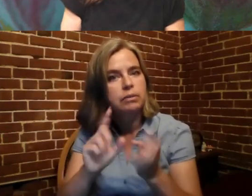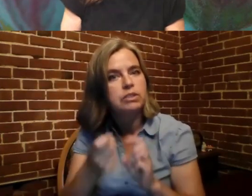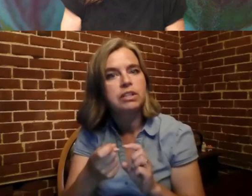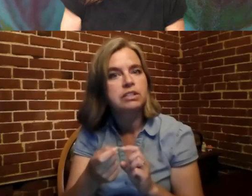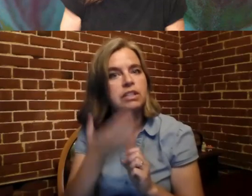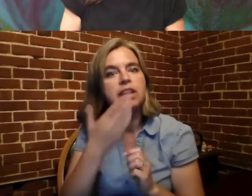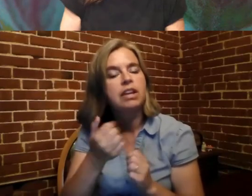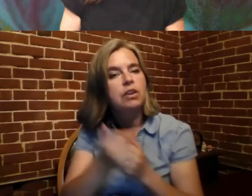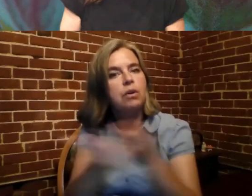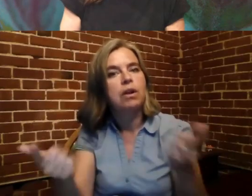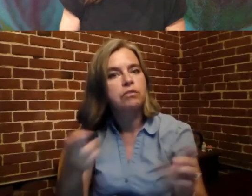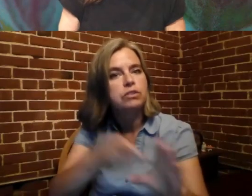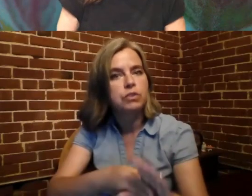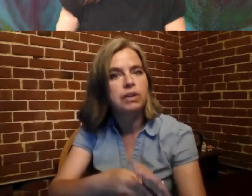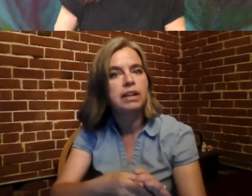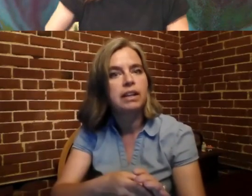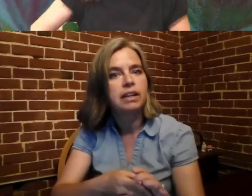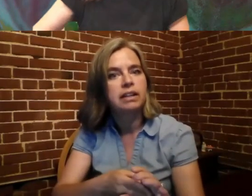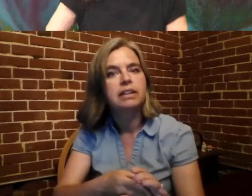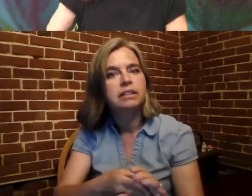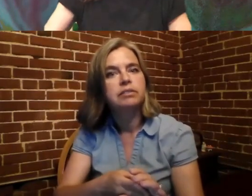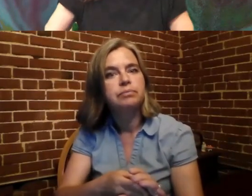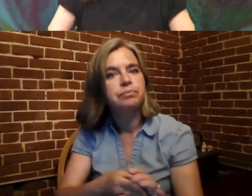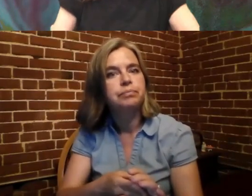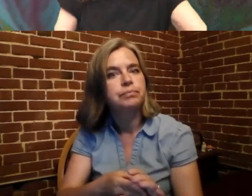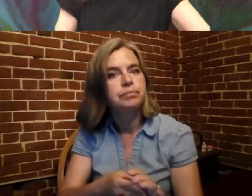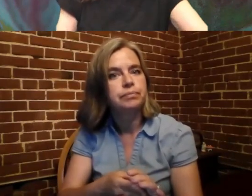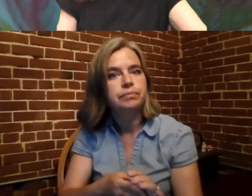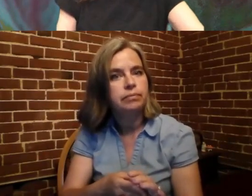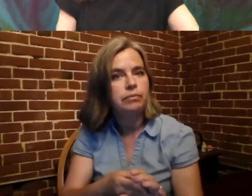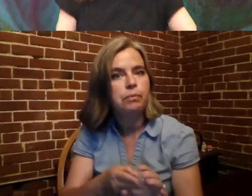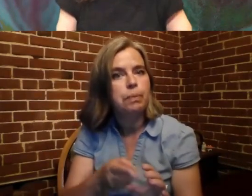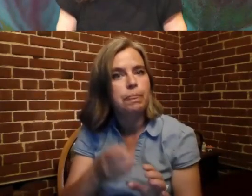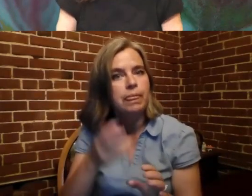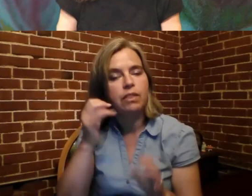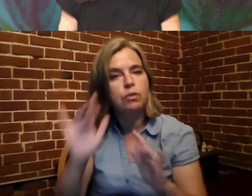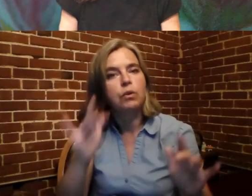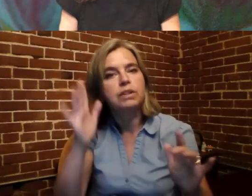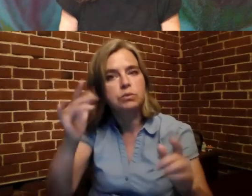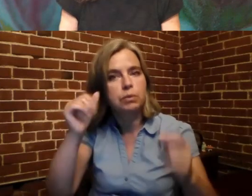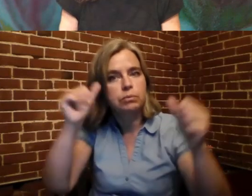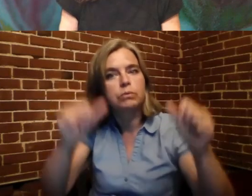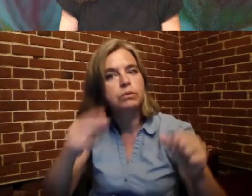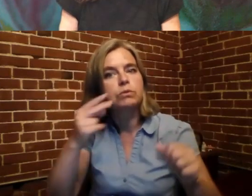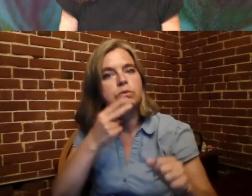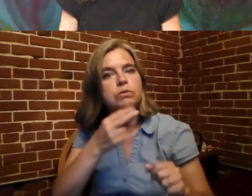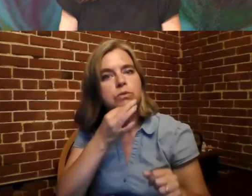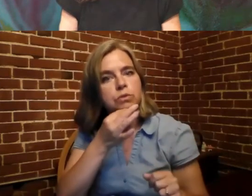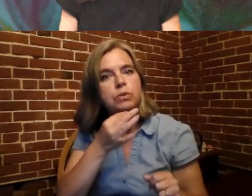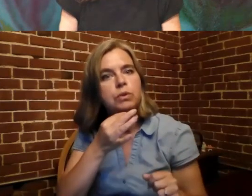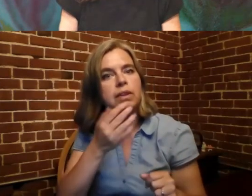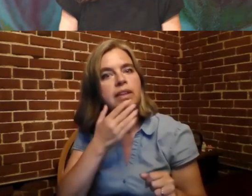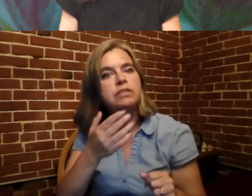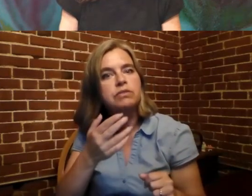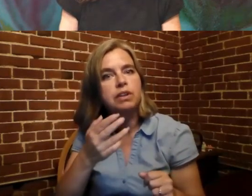joining us and sticking with the series. If you've been to all of them, though, like I said, the recordings will be up soon. And thanks to the Missouri Humanities Council for funding this